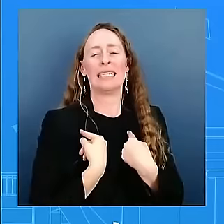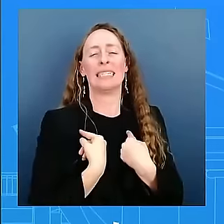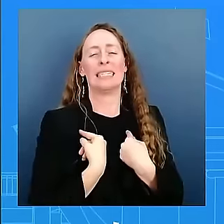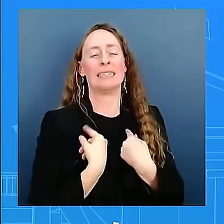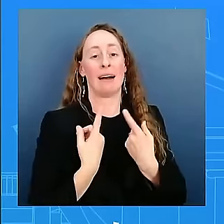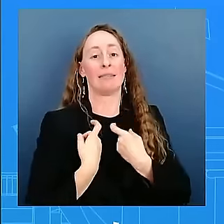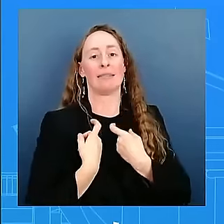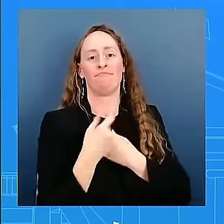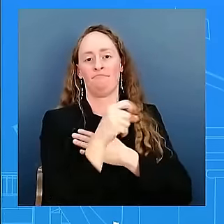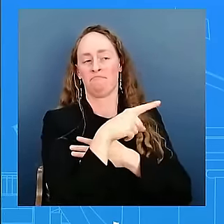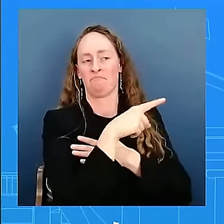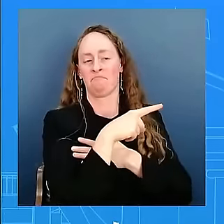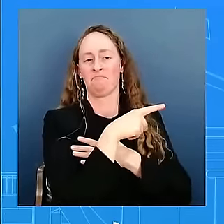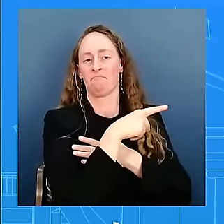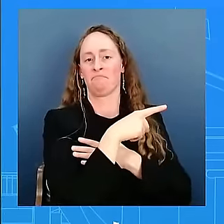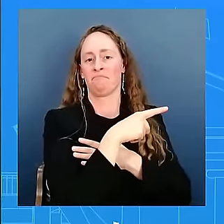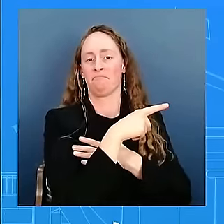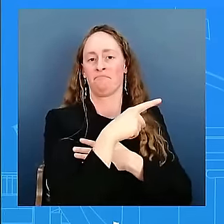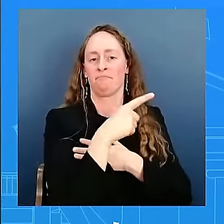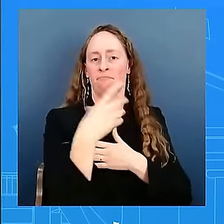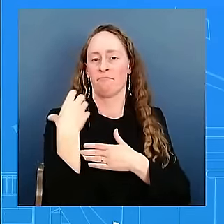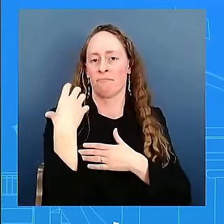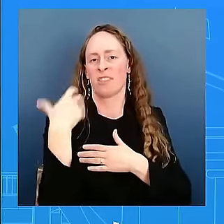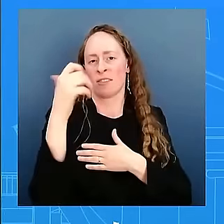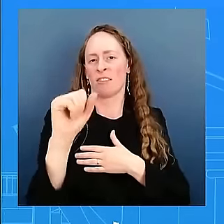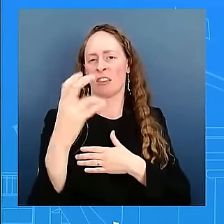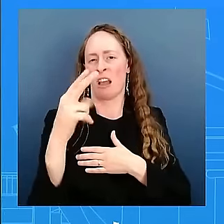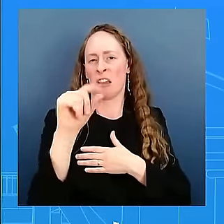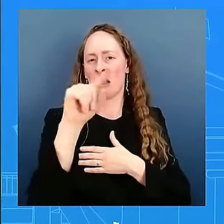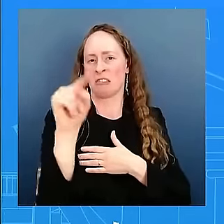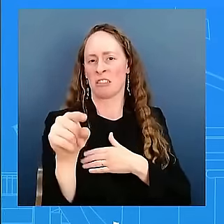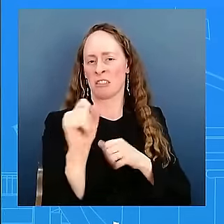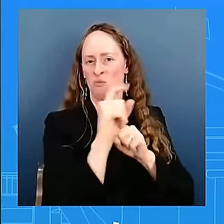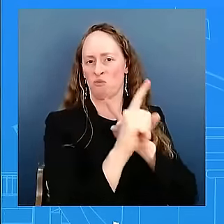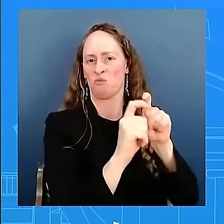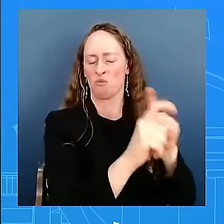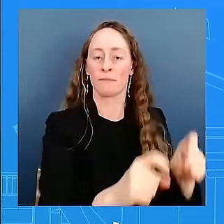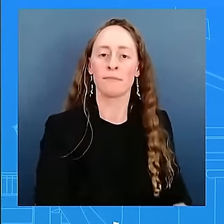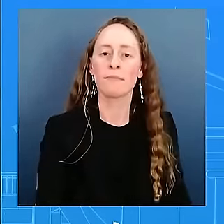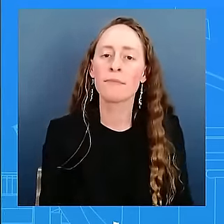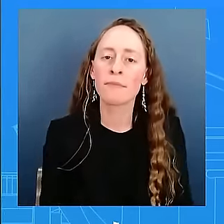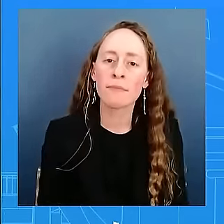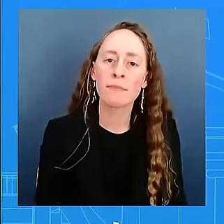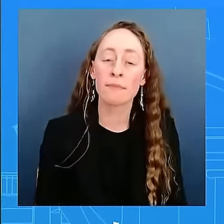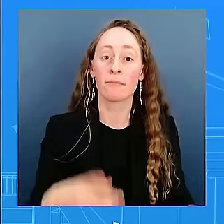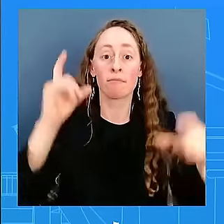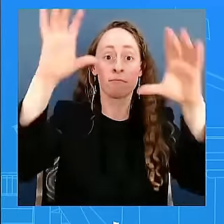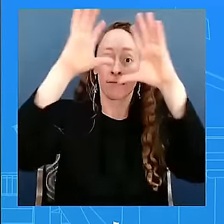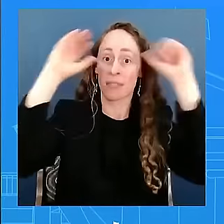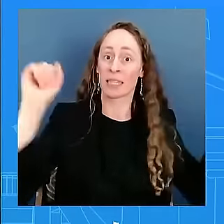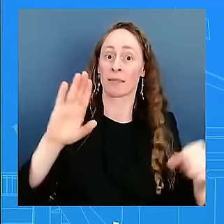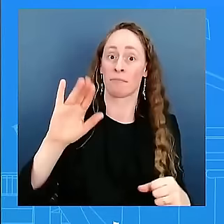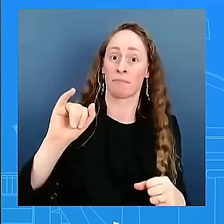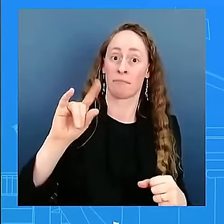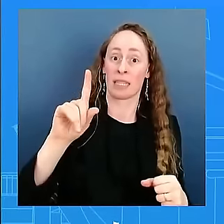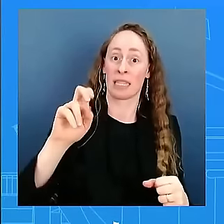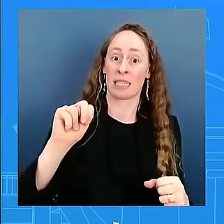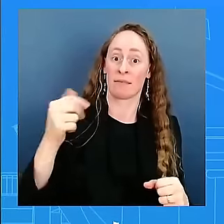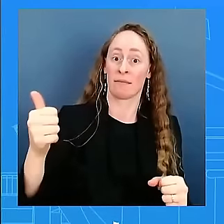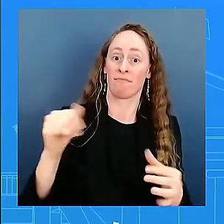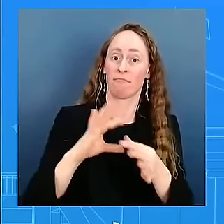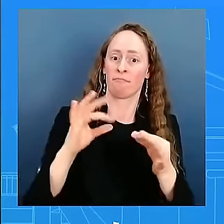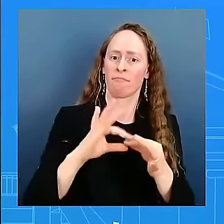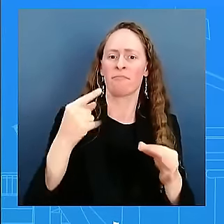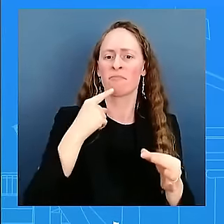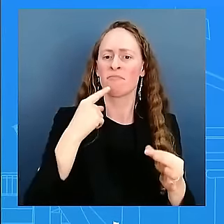when he spoke to the press just a short time ago, that relationship between the president and the chancellor, a relationship of